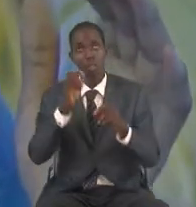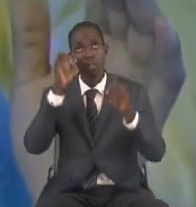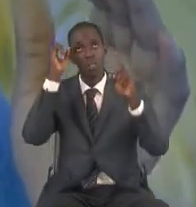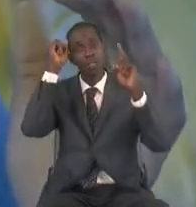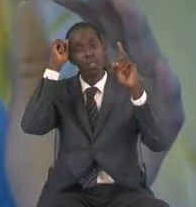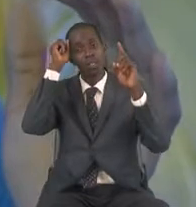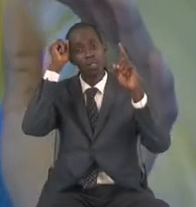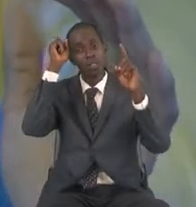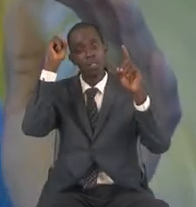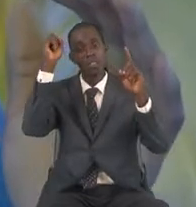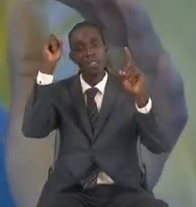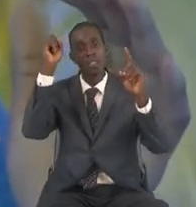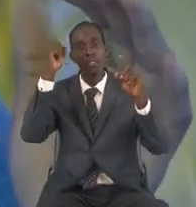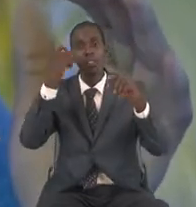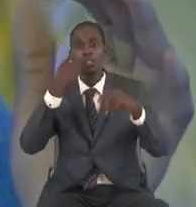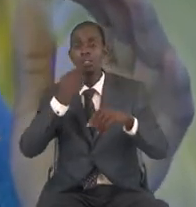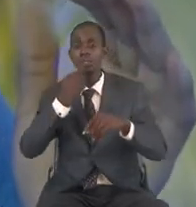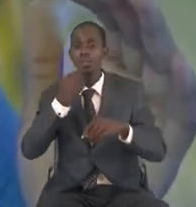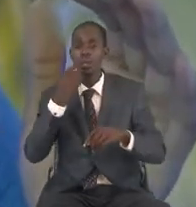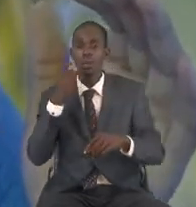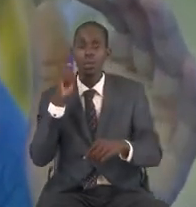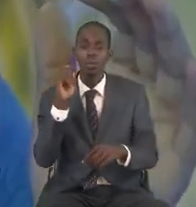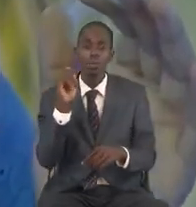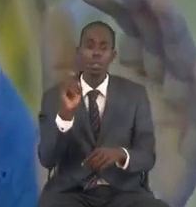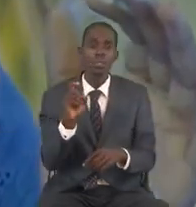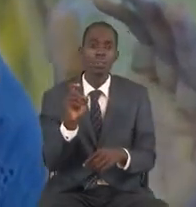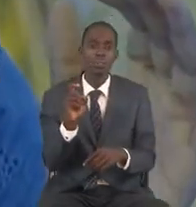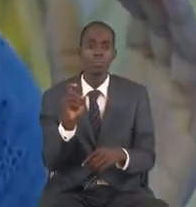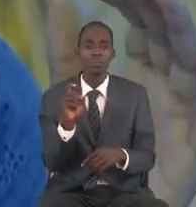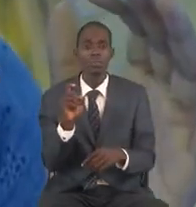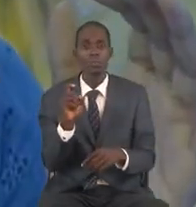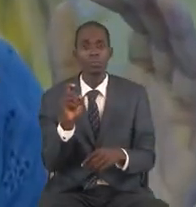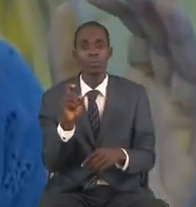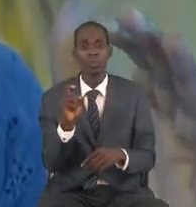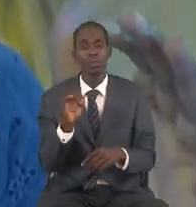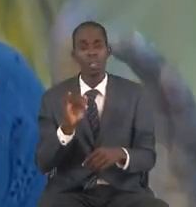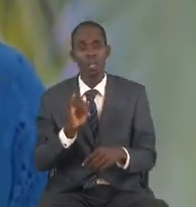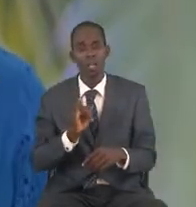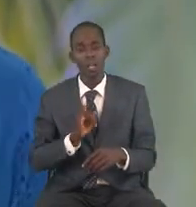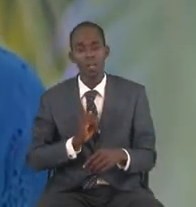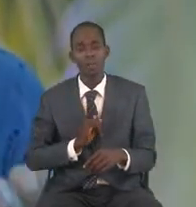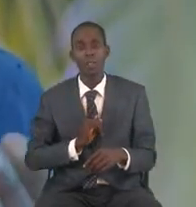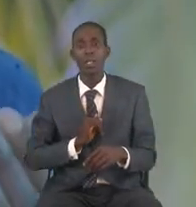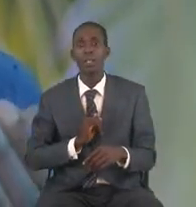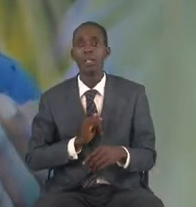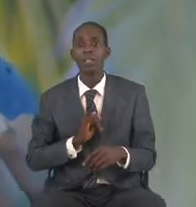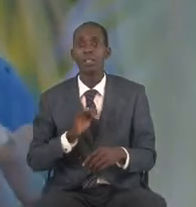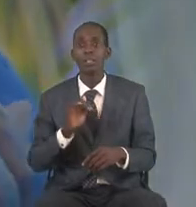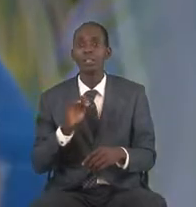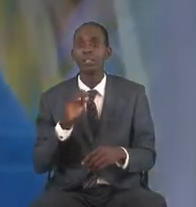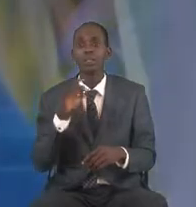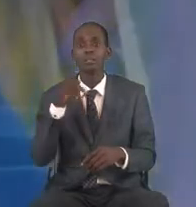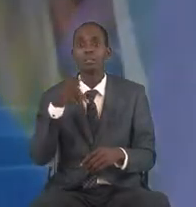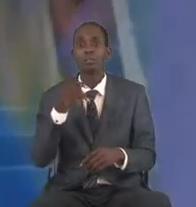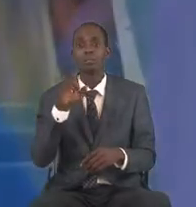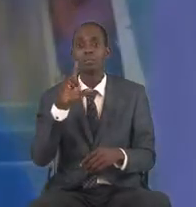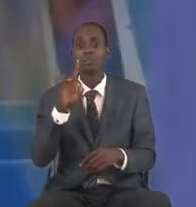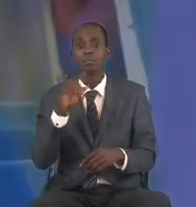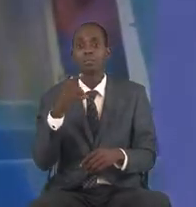honor His command. I pledge